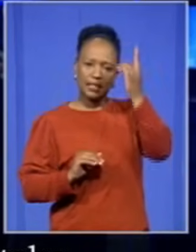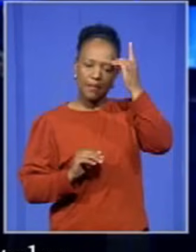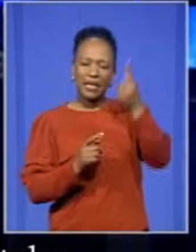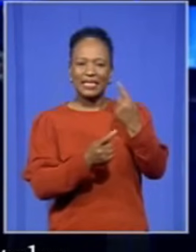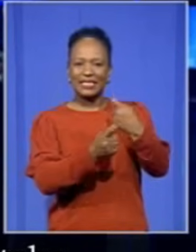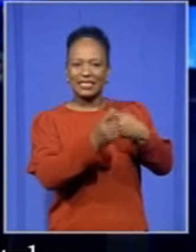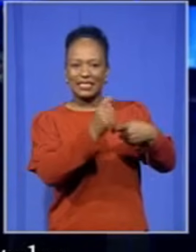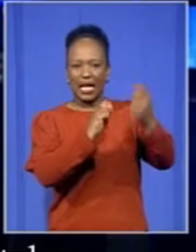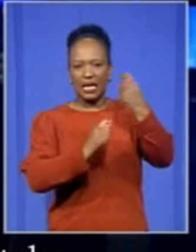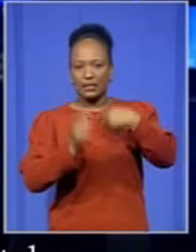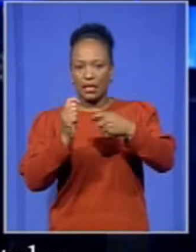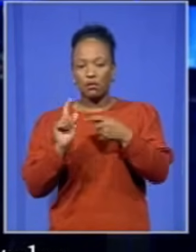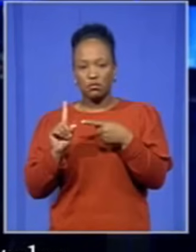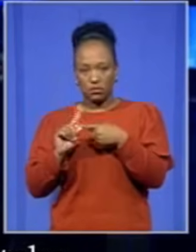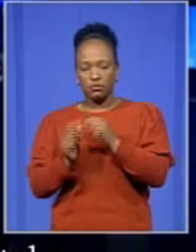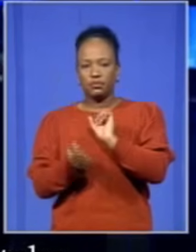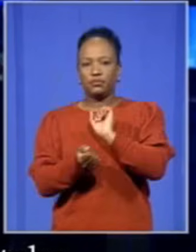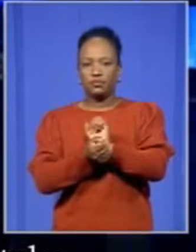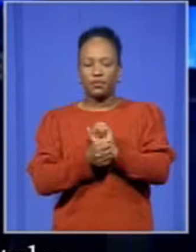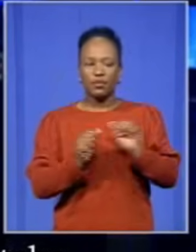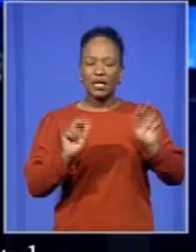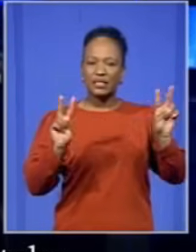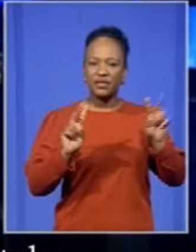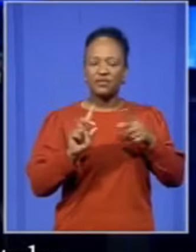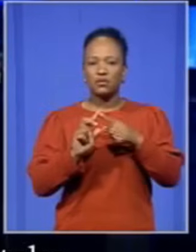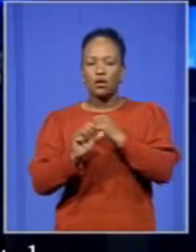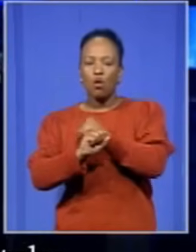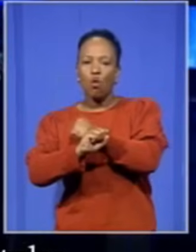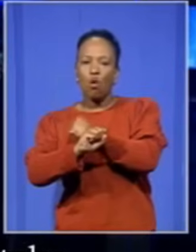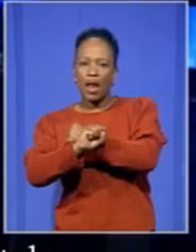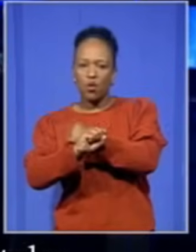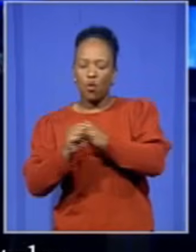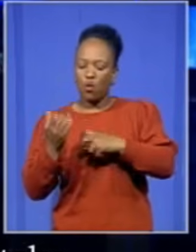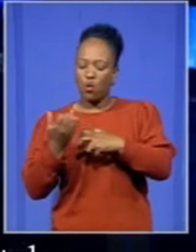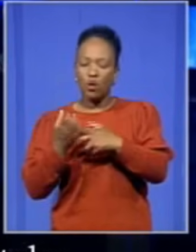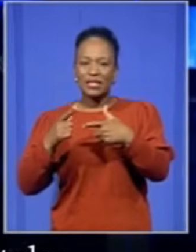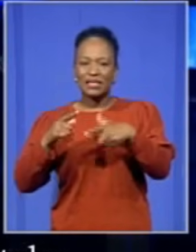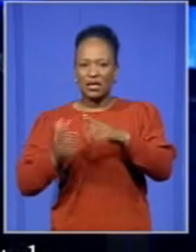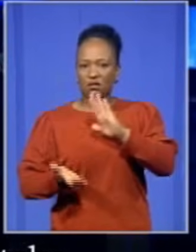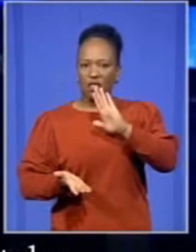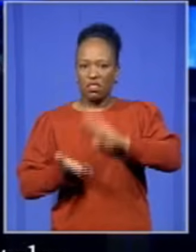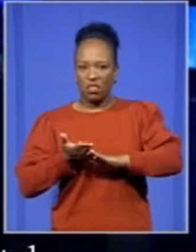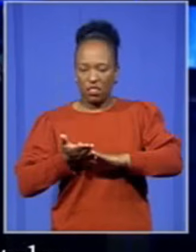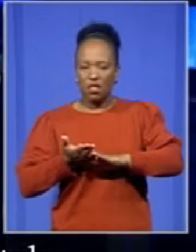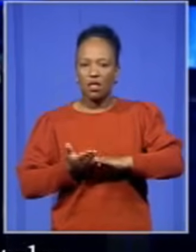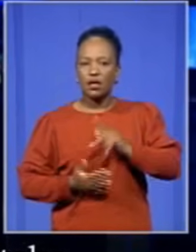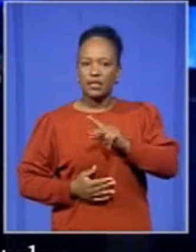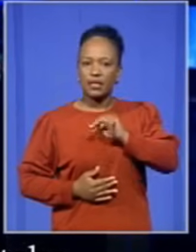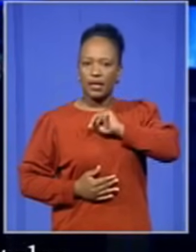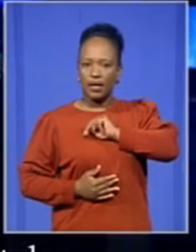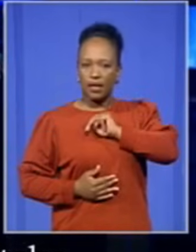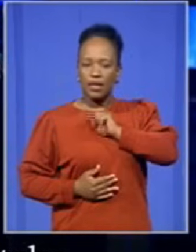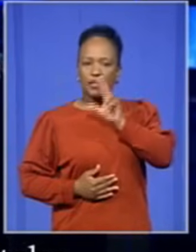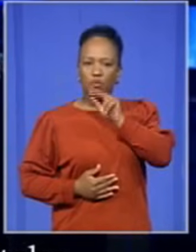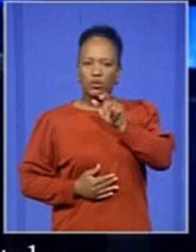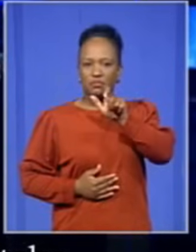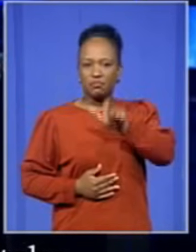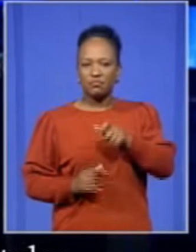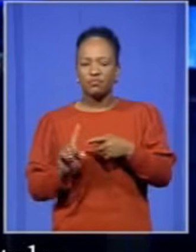tsa motshameko wa Kaizer Chiefs le Orlando Pirates di rekilwe tsotlhe. Sebueledi sa sepodisi kwa KwaZulu-Natal Robert Nechimunda a